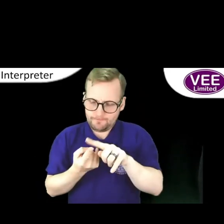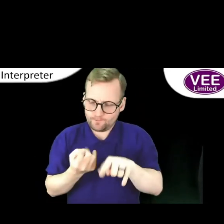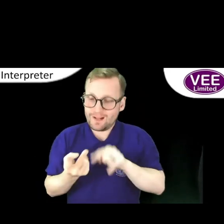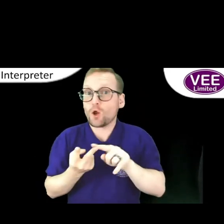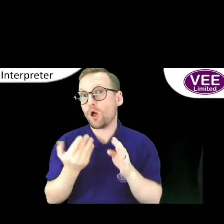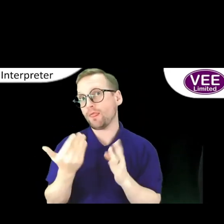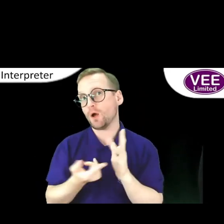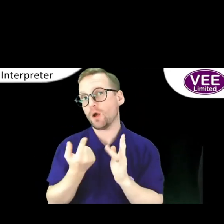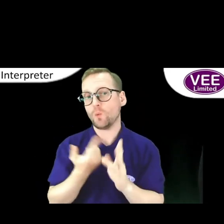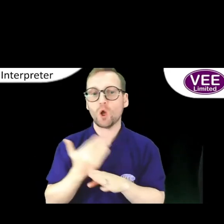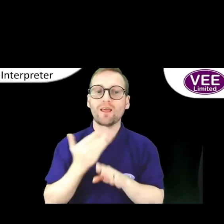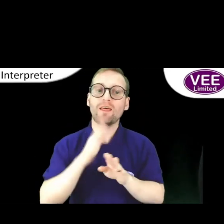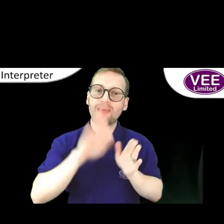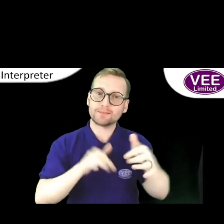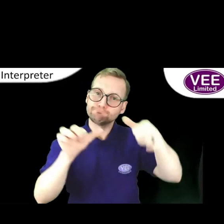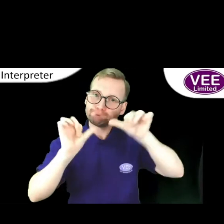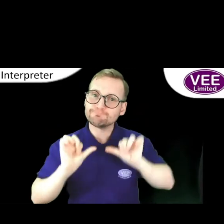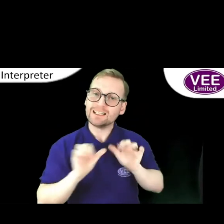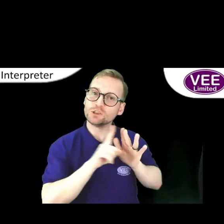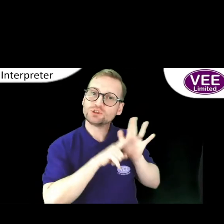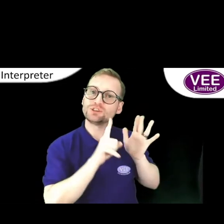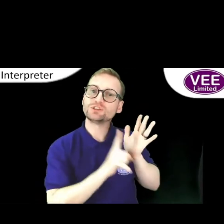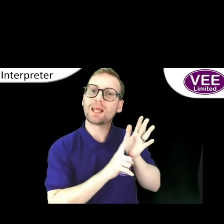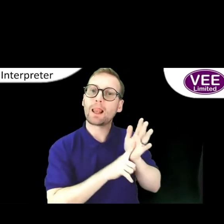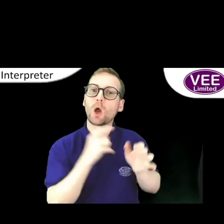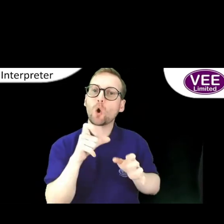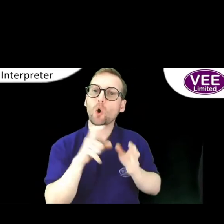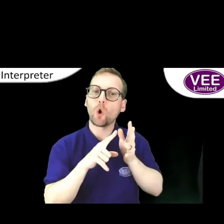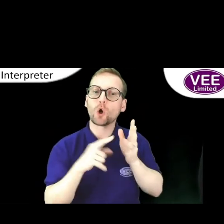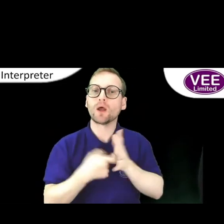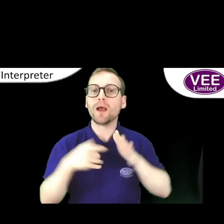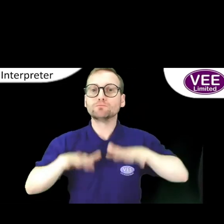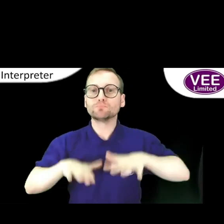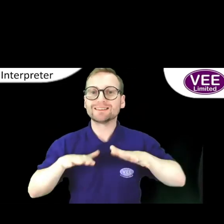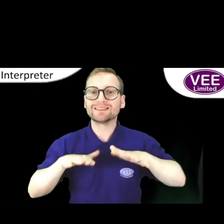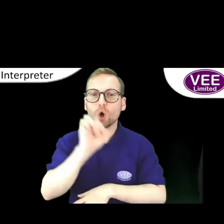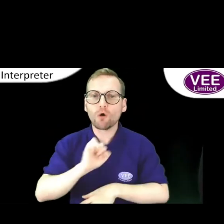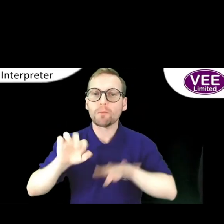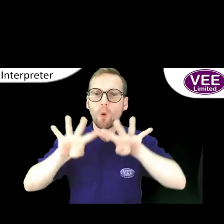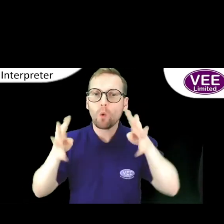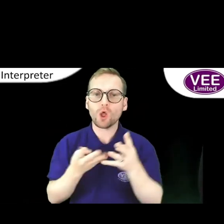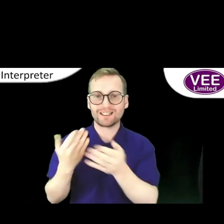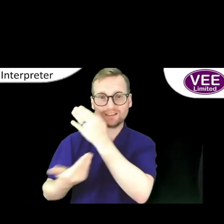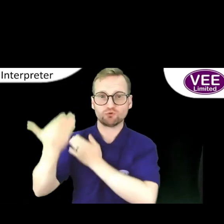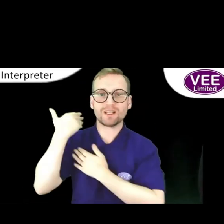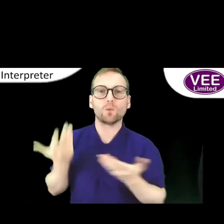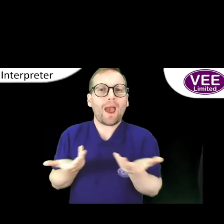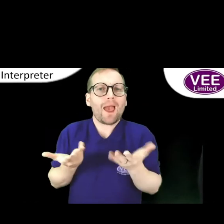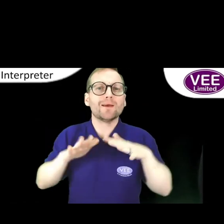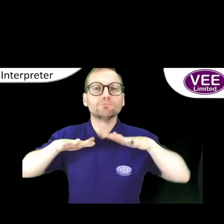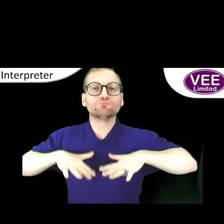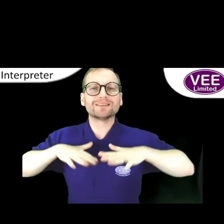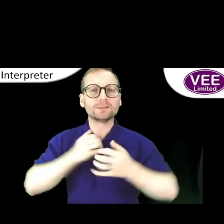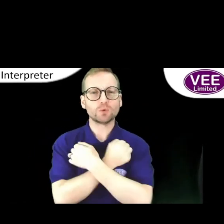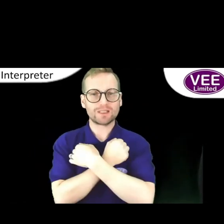then be followed by Jill Cook. Jill Cook is head of Britain, Europe and Prehistory at the British Museum. Jill has curated